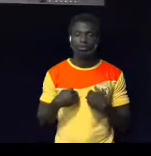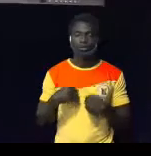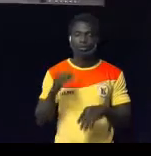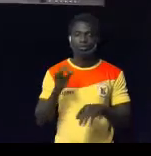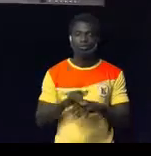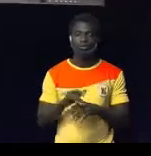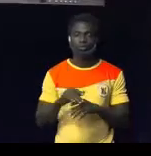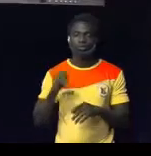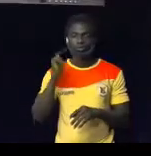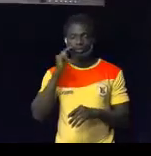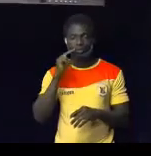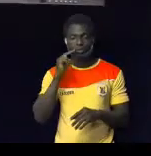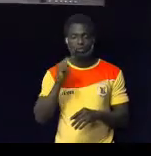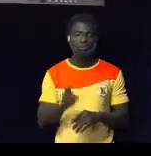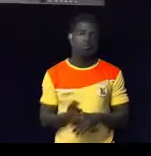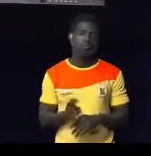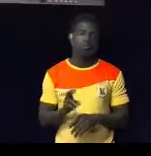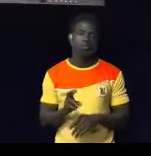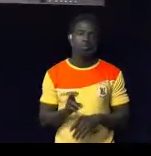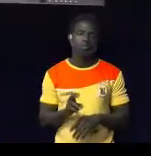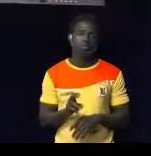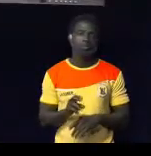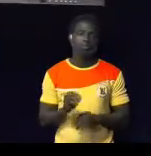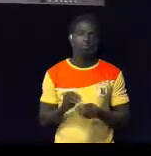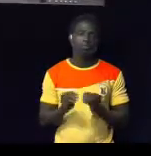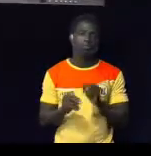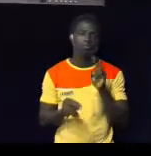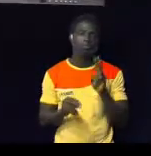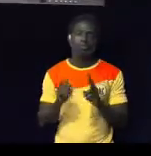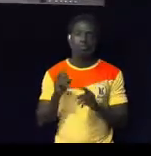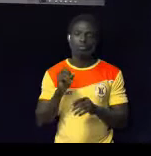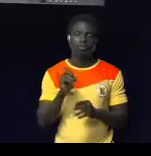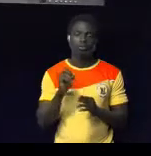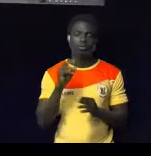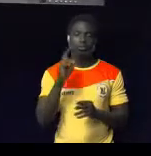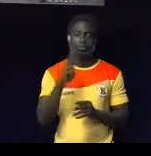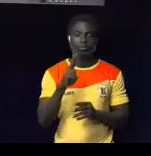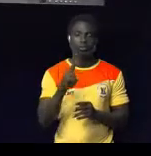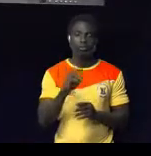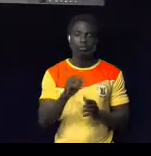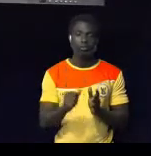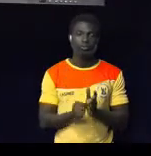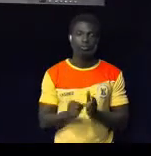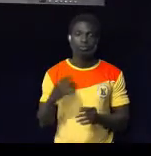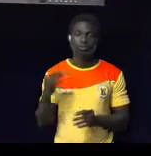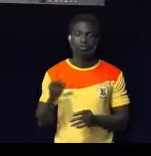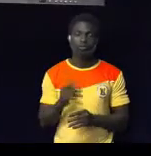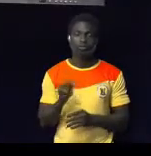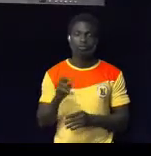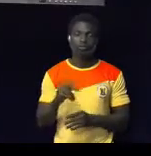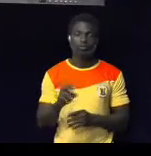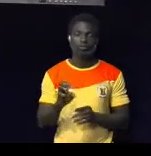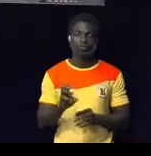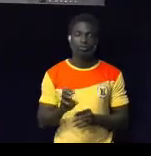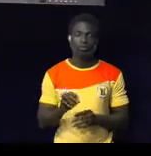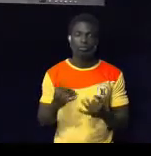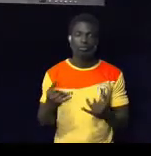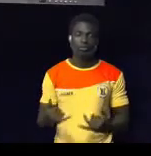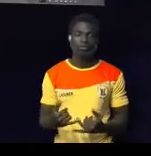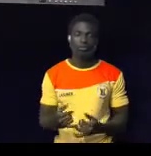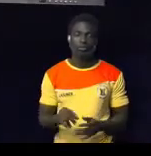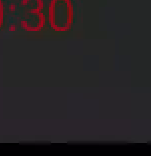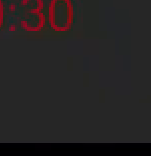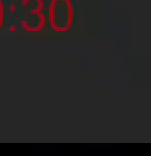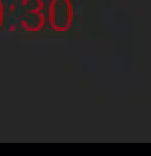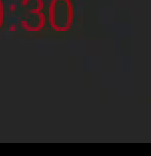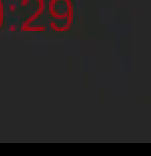Nigerian culture. Four areas. Two, state two advantages of foreign culture. Your time starts